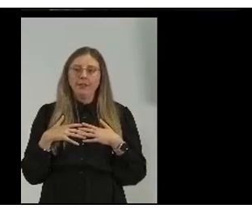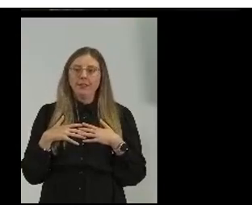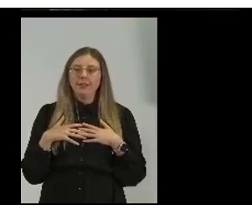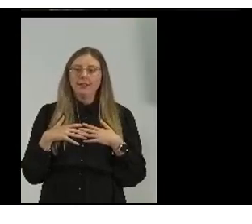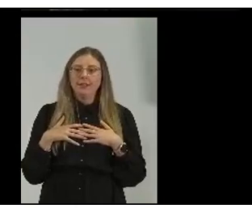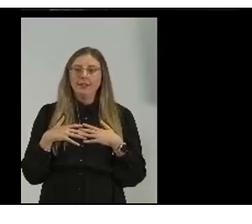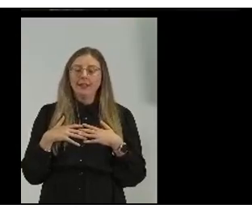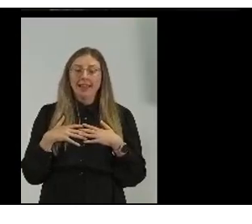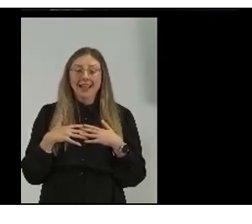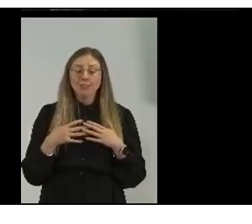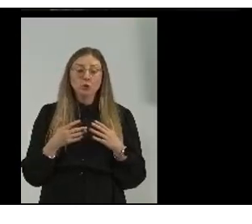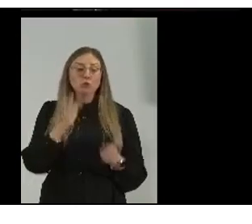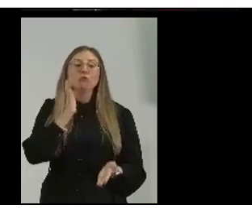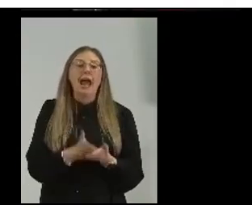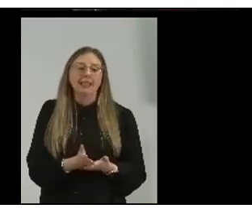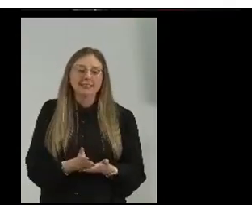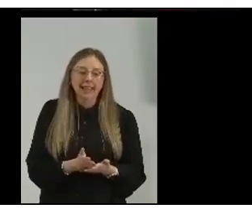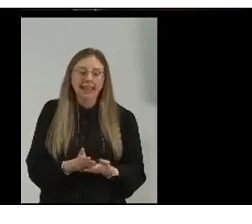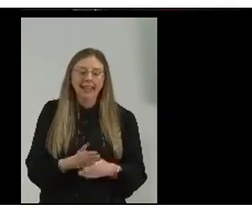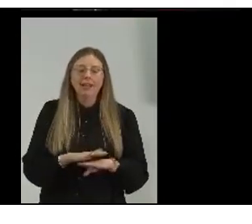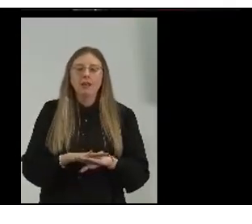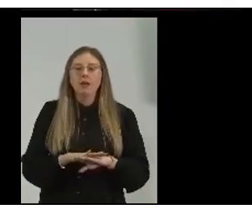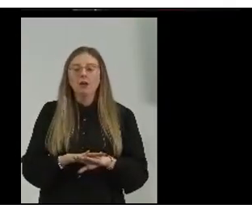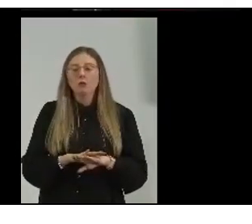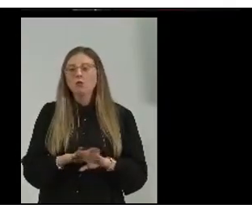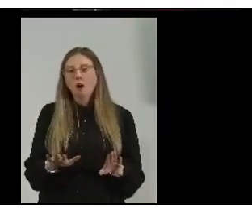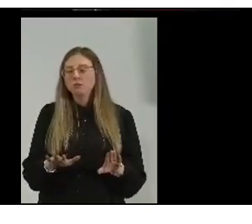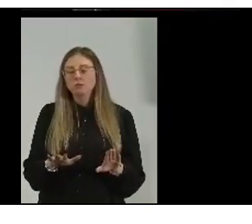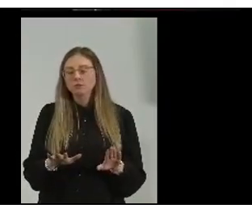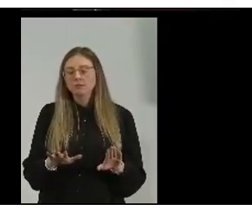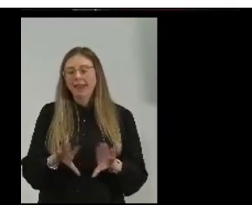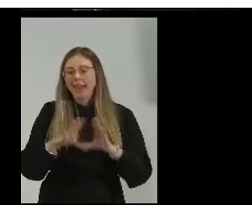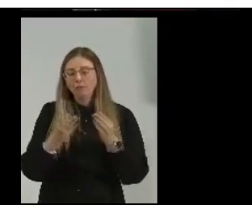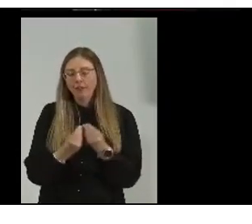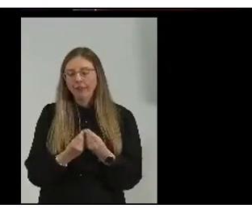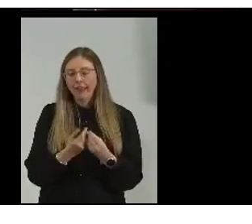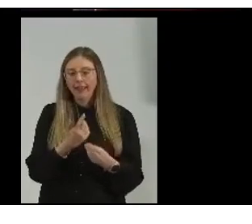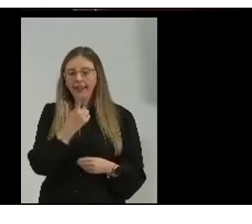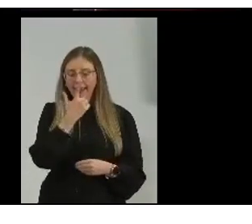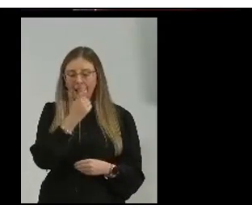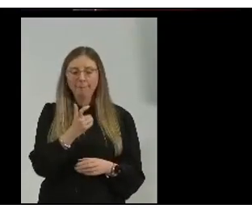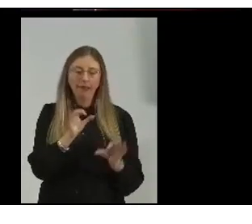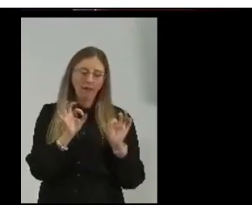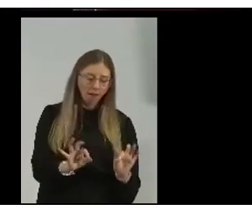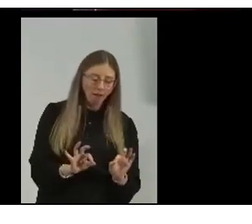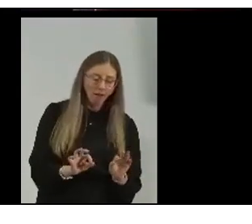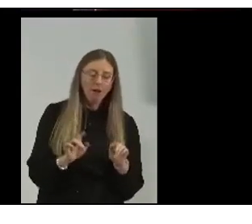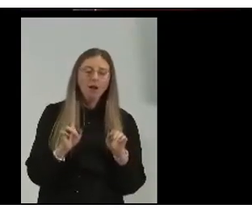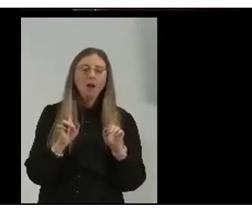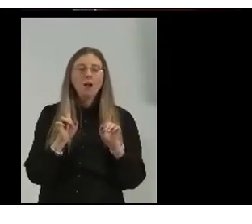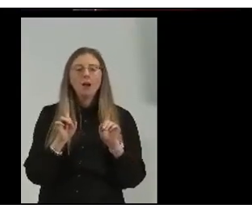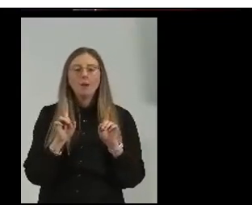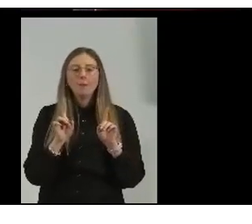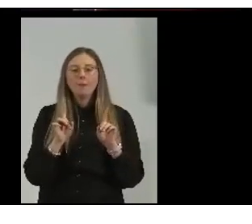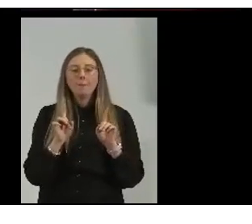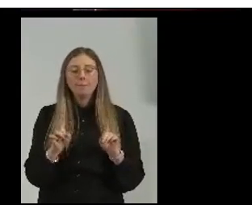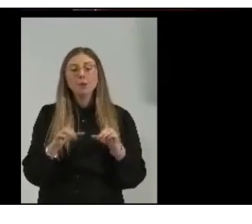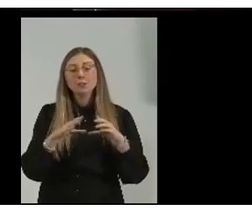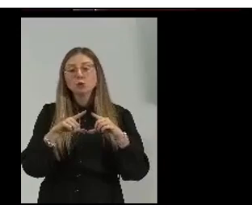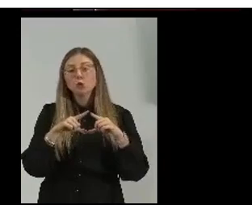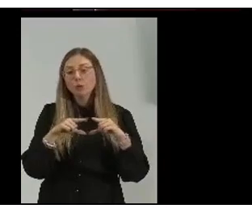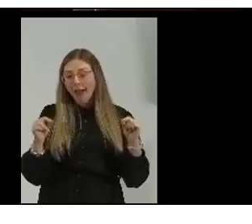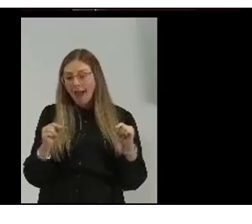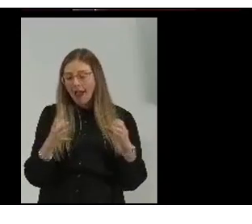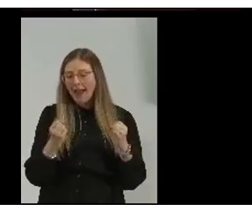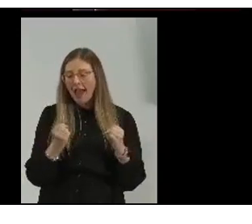the, reality. So not everything can be, can talk. But so in Japan, there's a unique